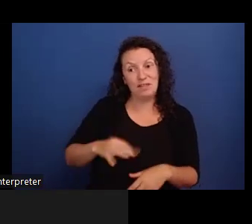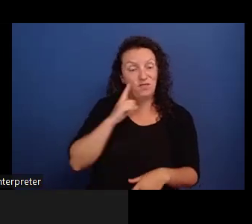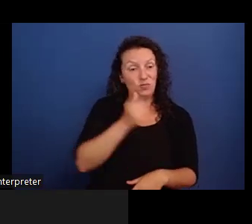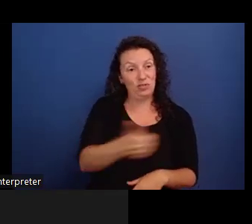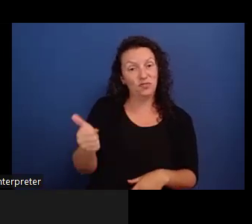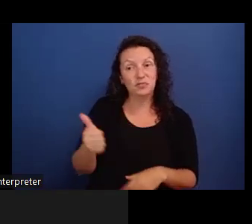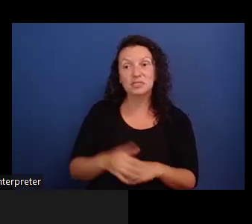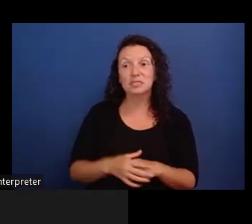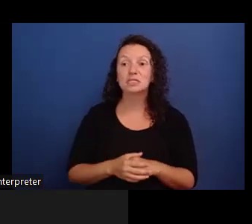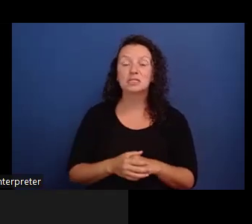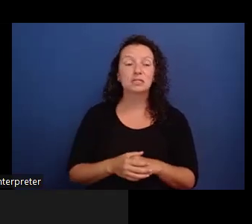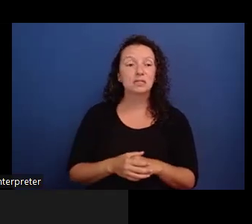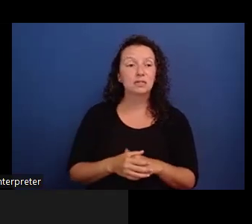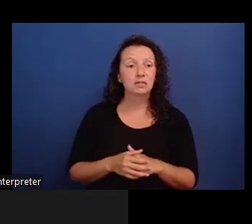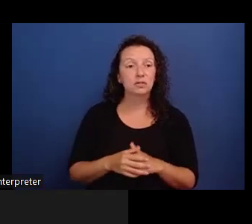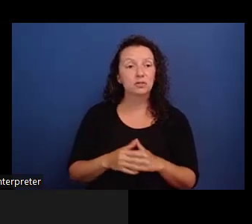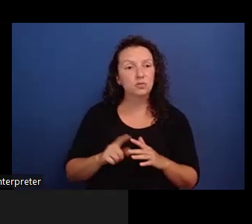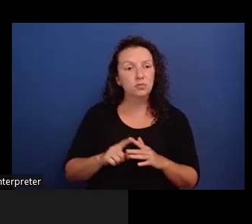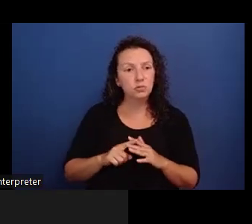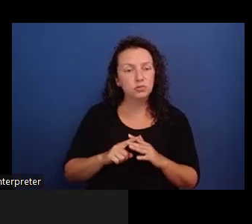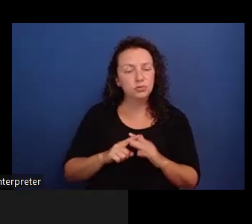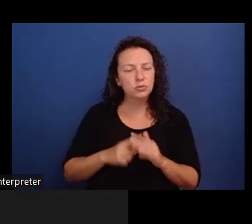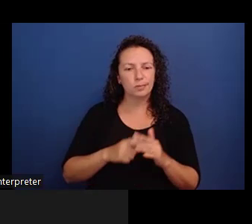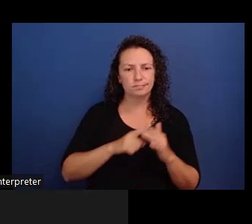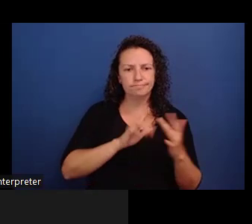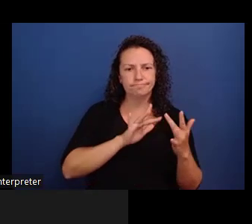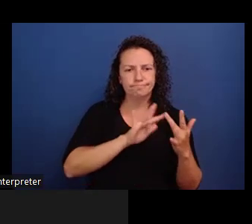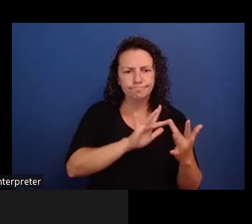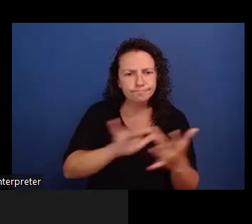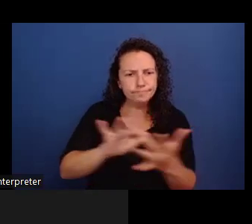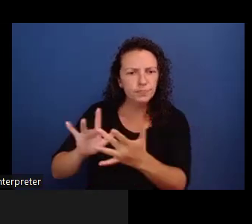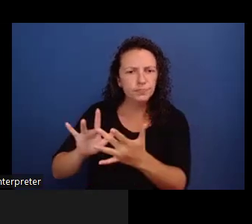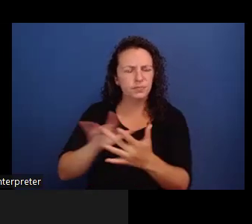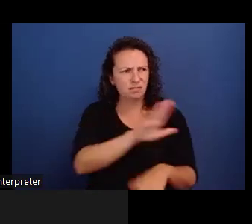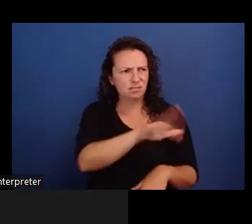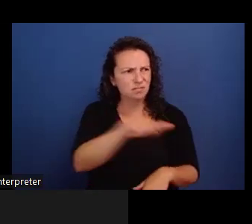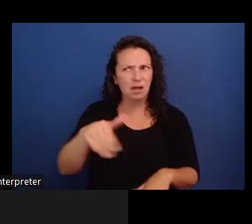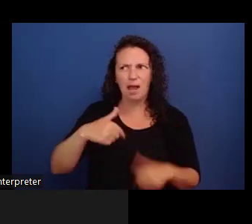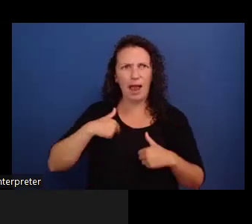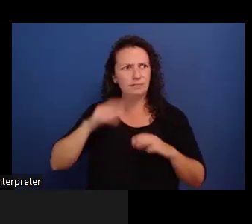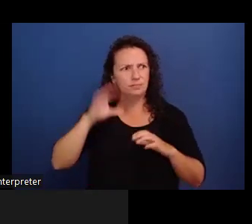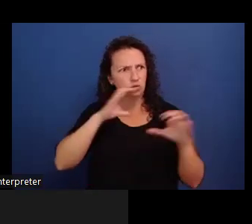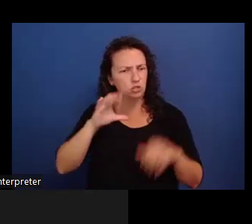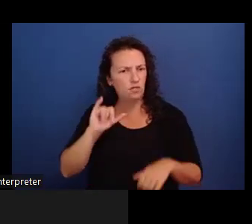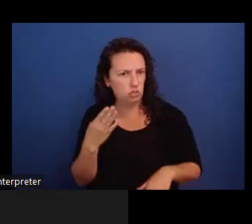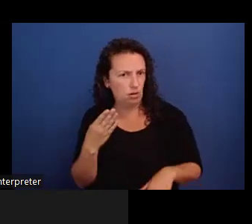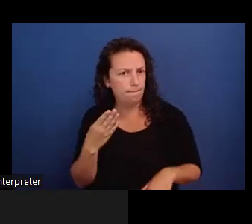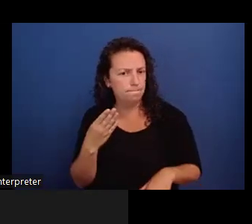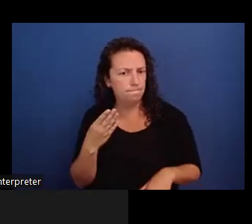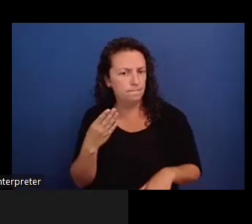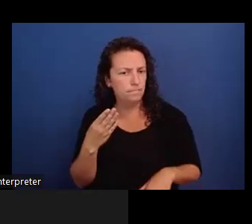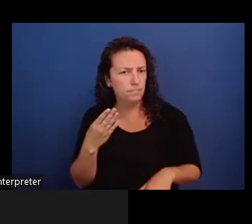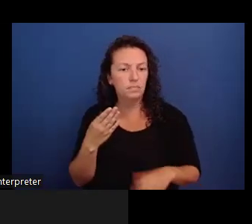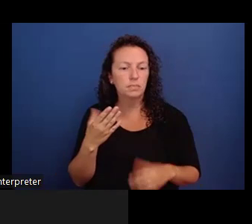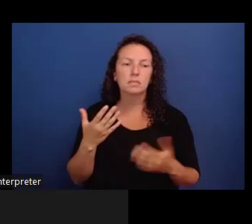start reaching out to your network and saying, you know what, I'm looking for a job, isn't it? It's so